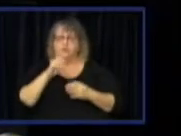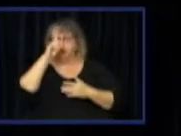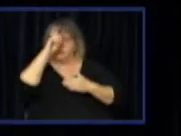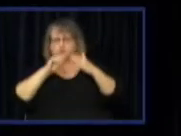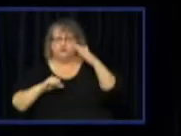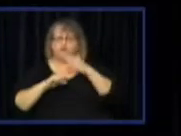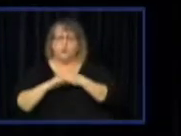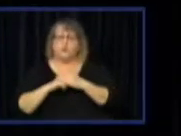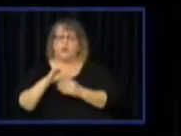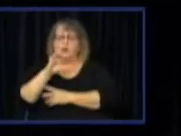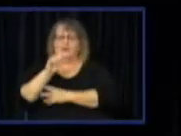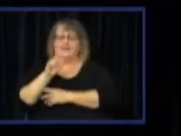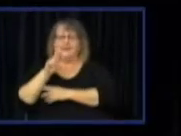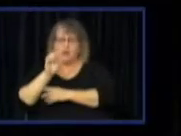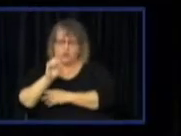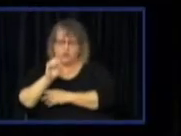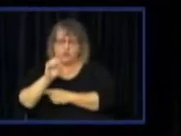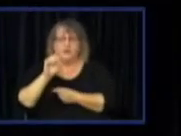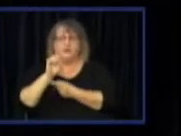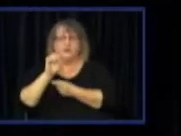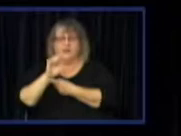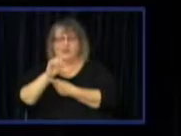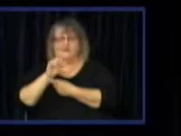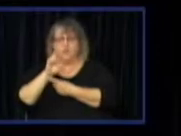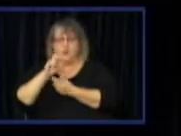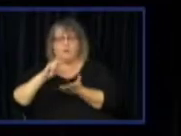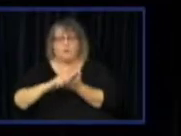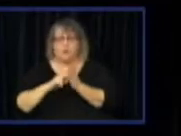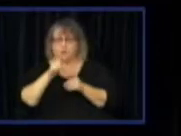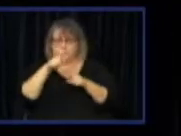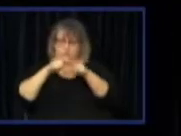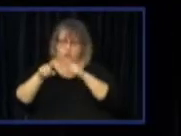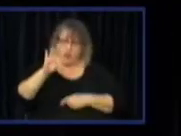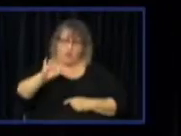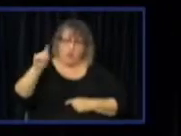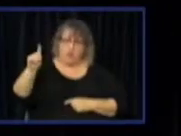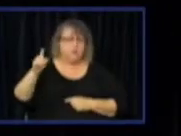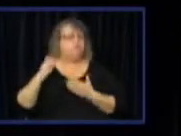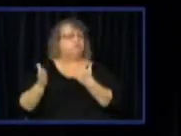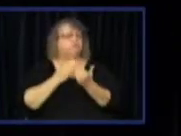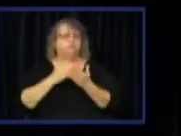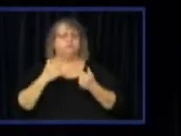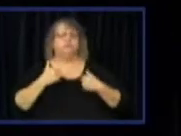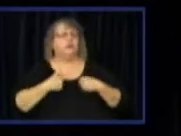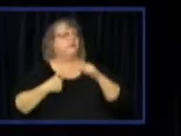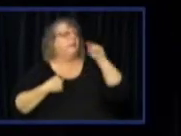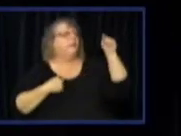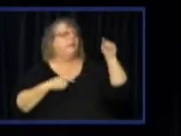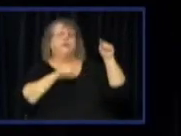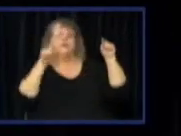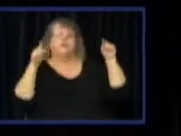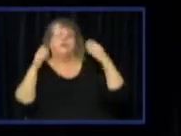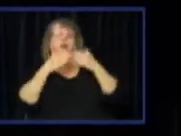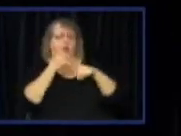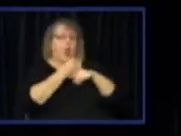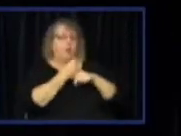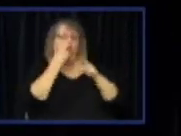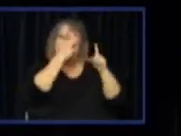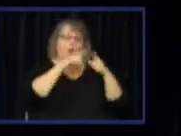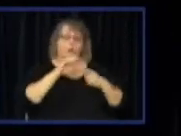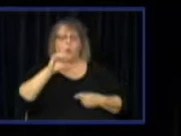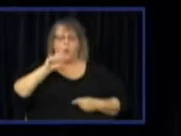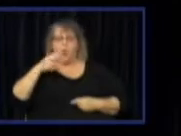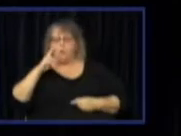care. And that stroke system of care means that when you call 911, it doesn't matter where you are, what island you're